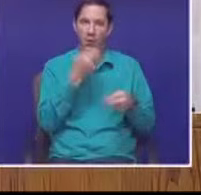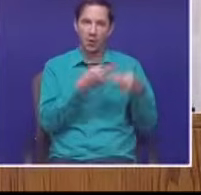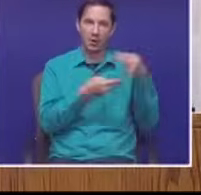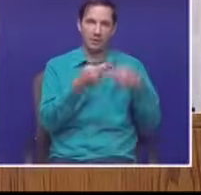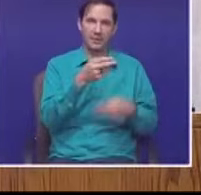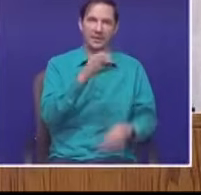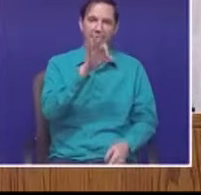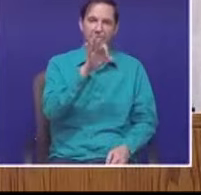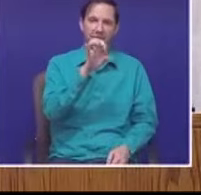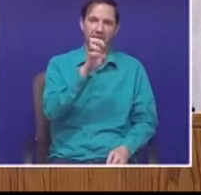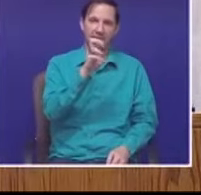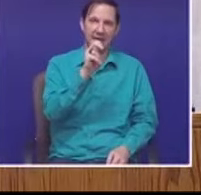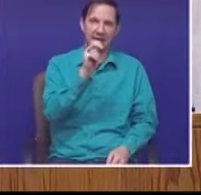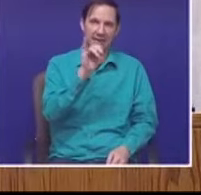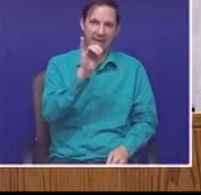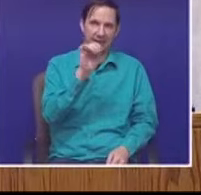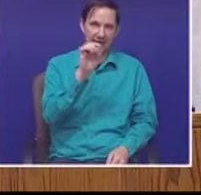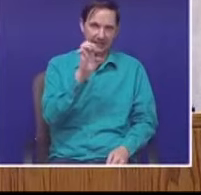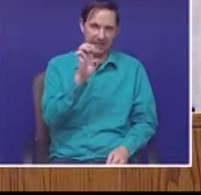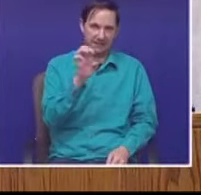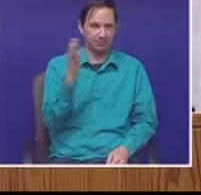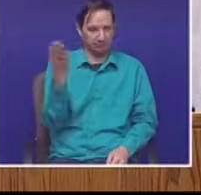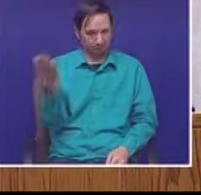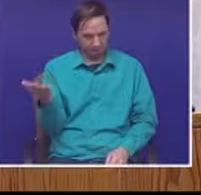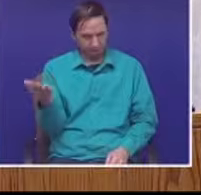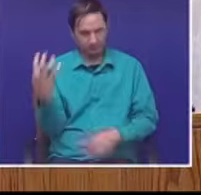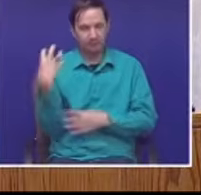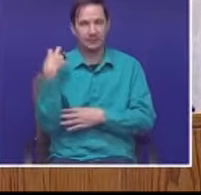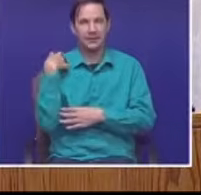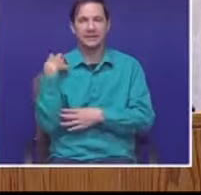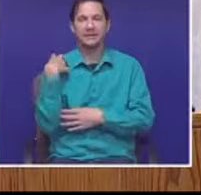Feni. Over to Honorable Minister.